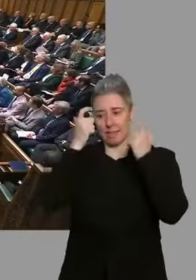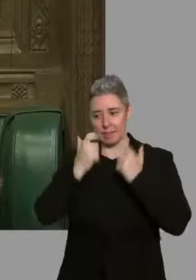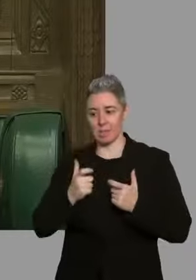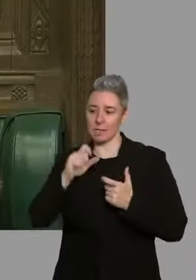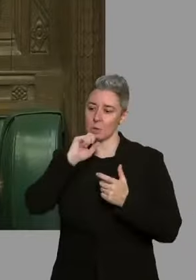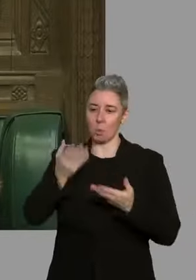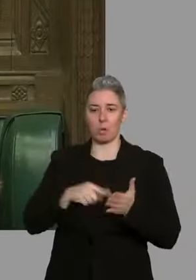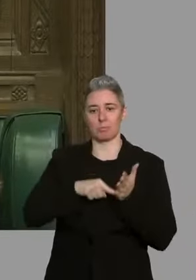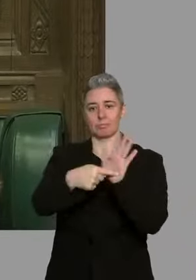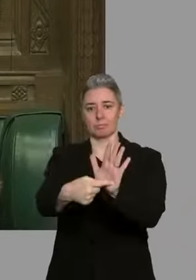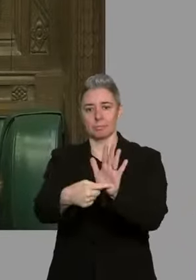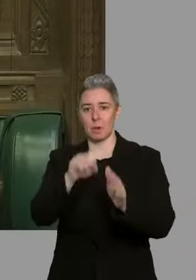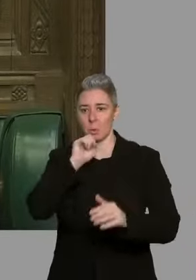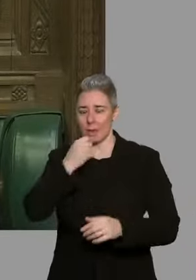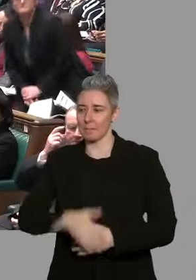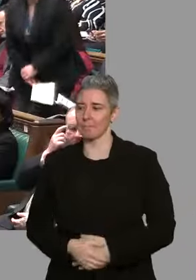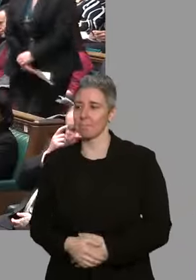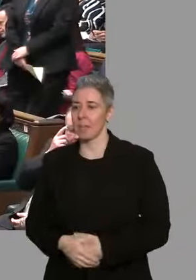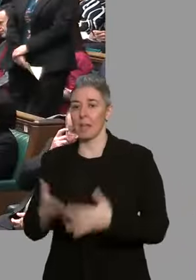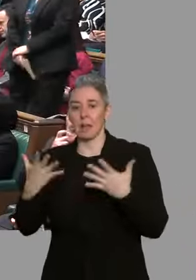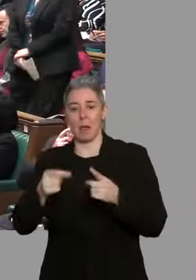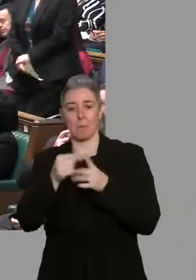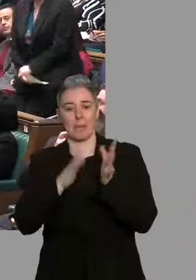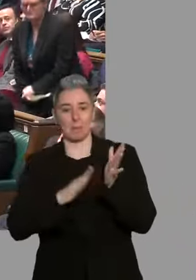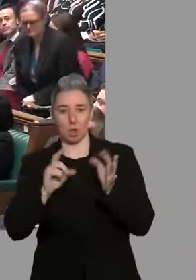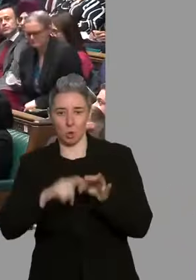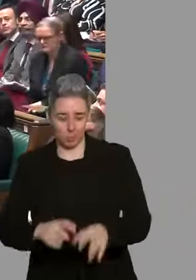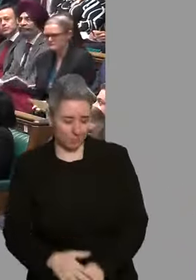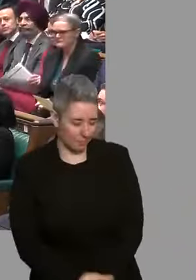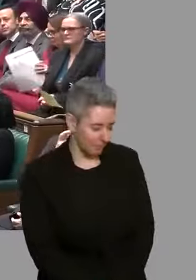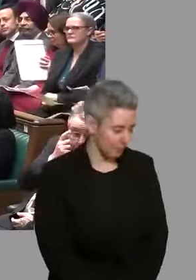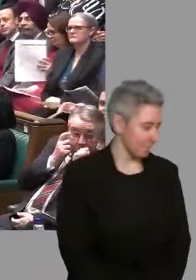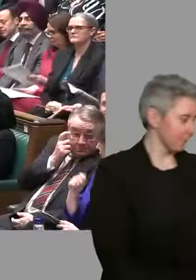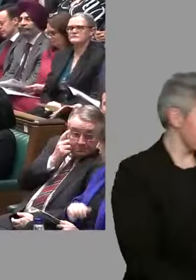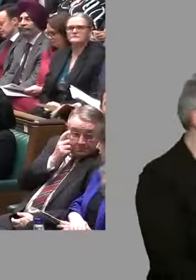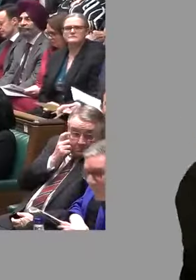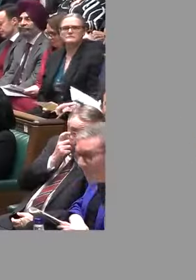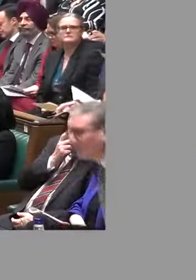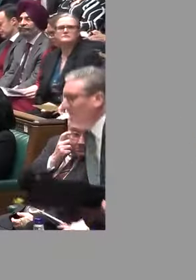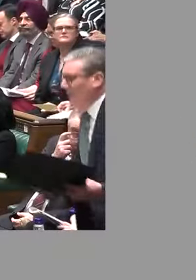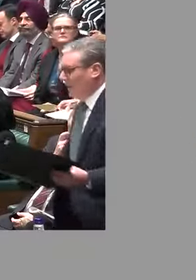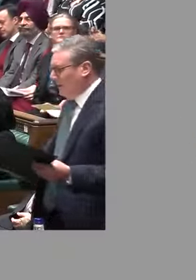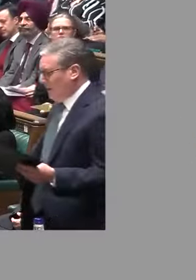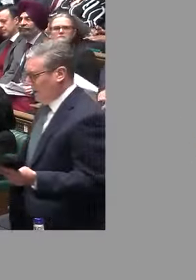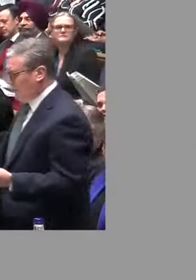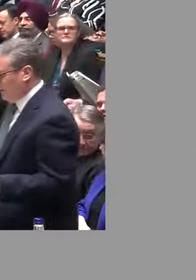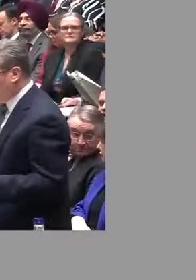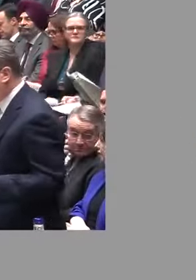Questions to Prime Minister Andy MacDonald. Number one, Mr. Speaker. Prime Minister.